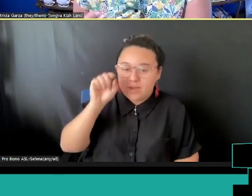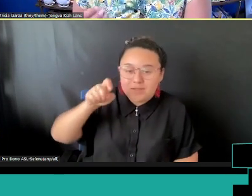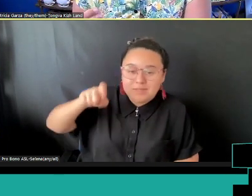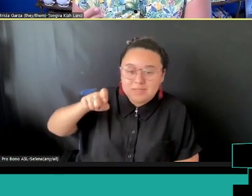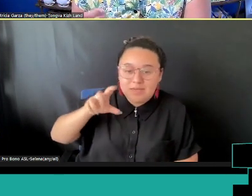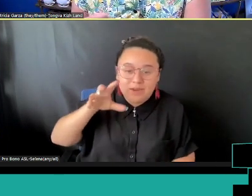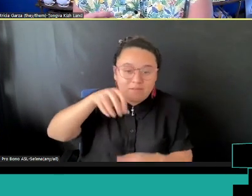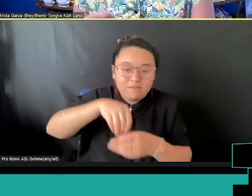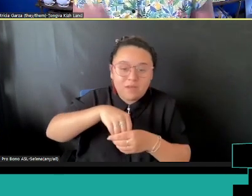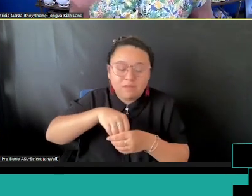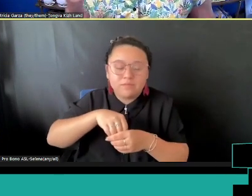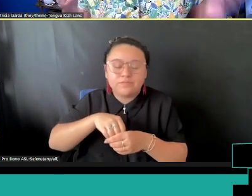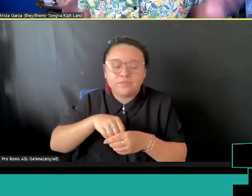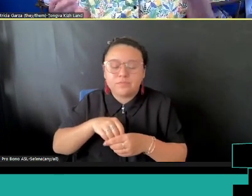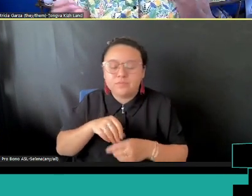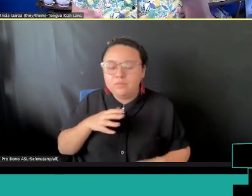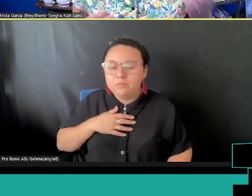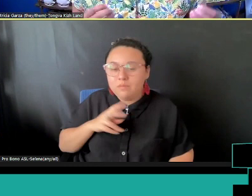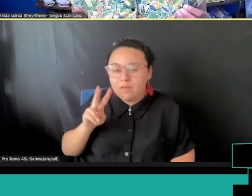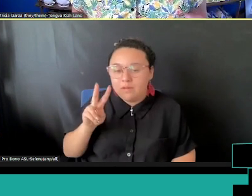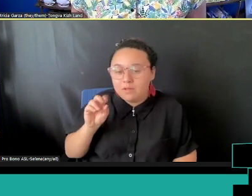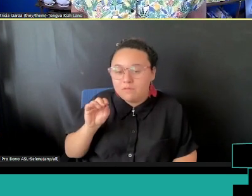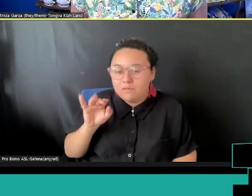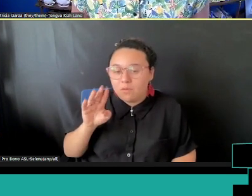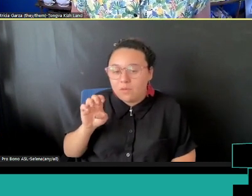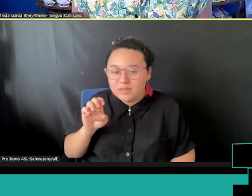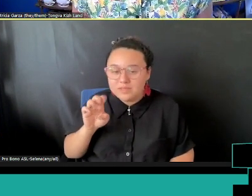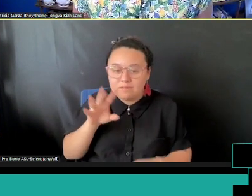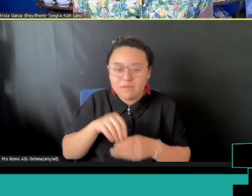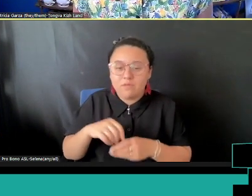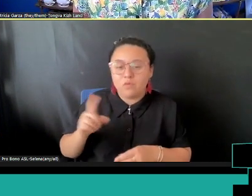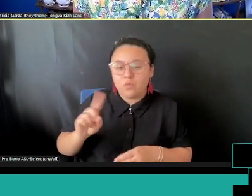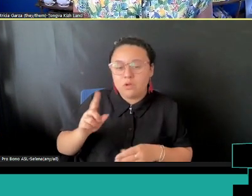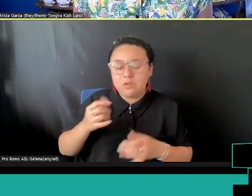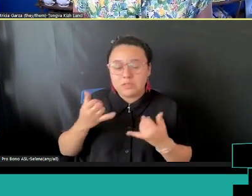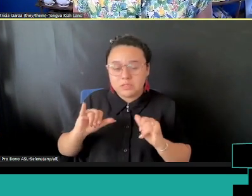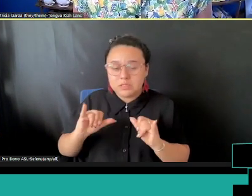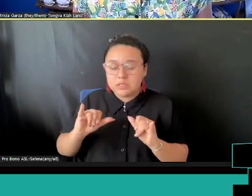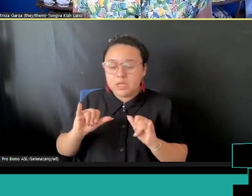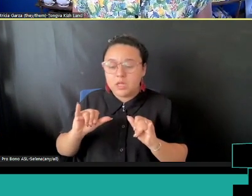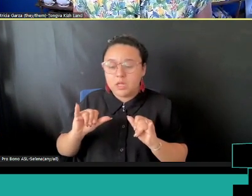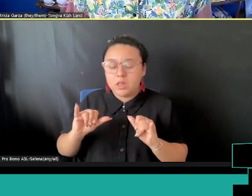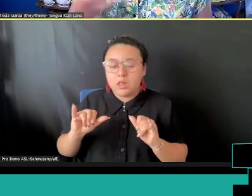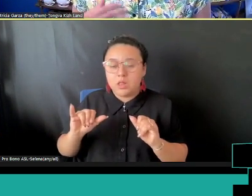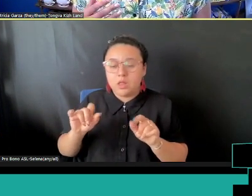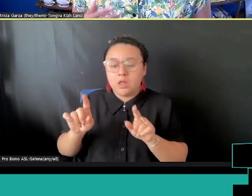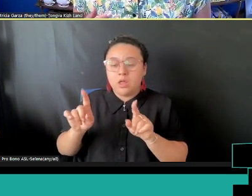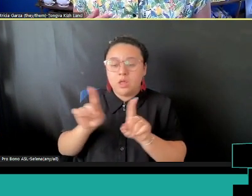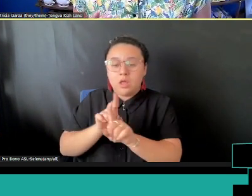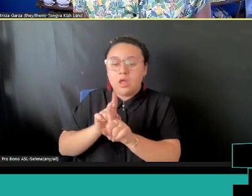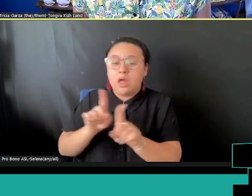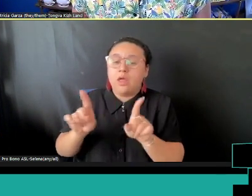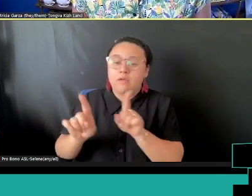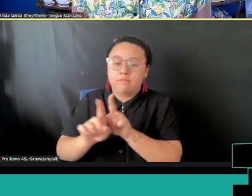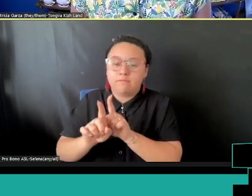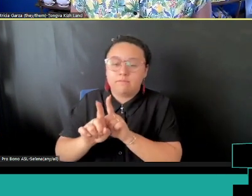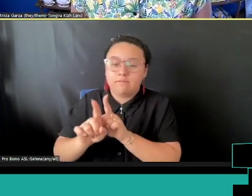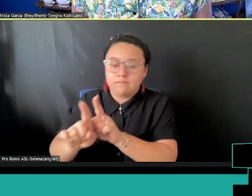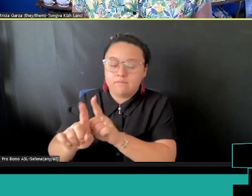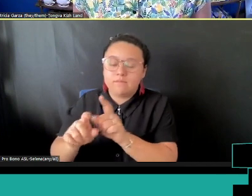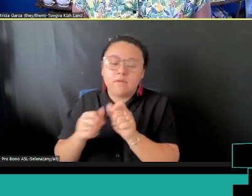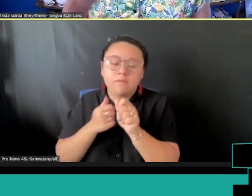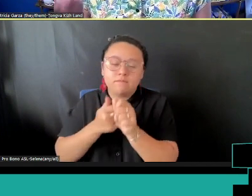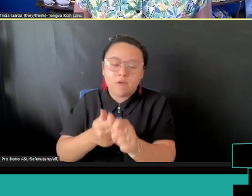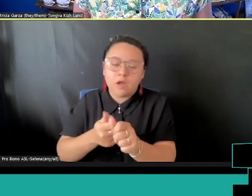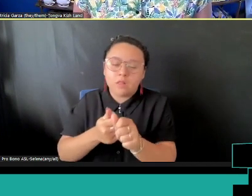I still follow? You know, so I think it's both end. And I think I also need to just, it was a lesson that I had to learn where